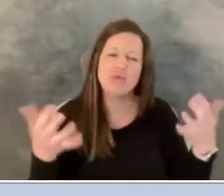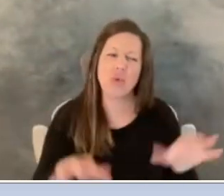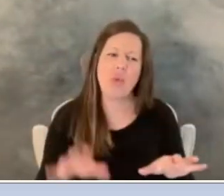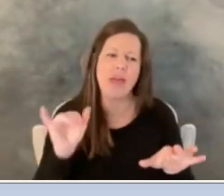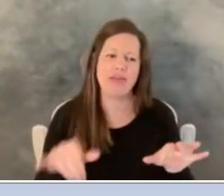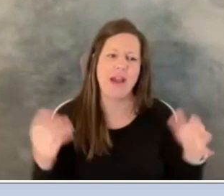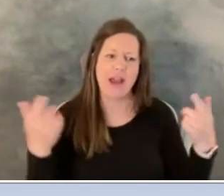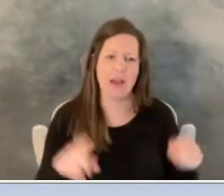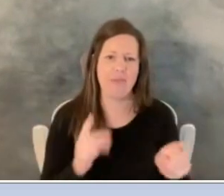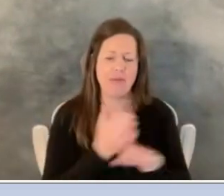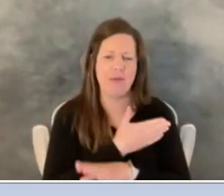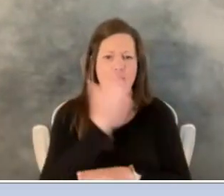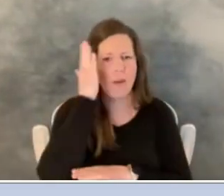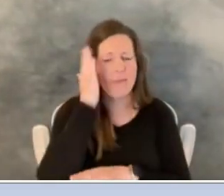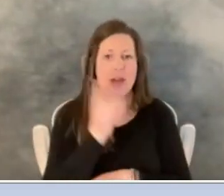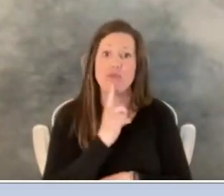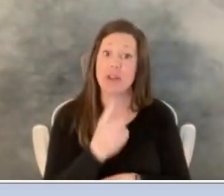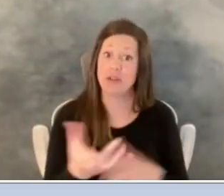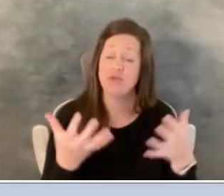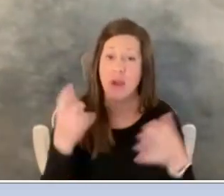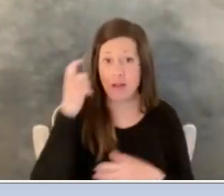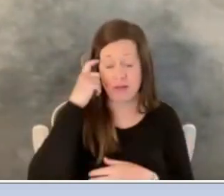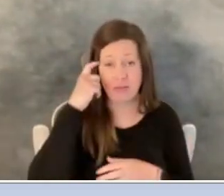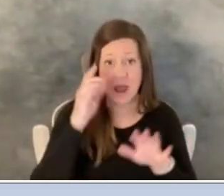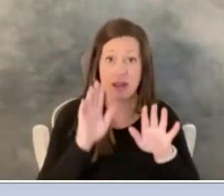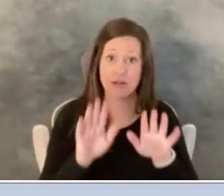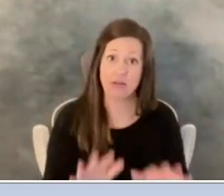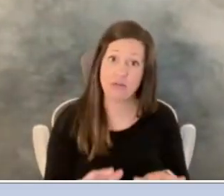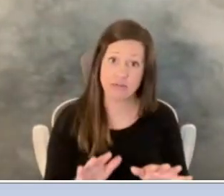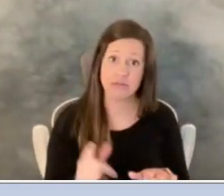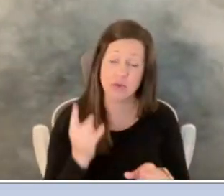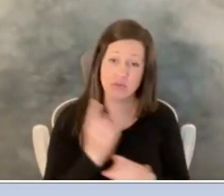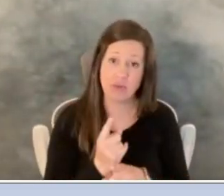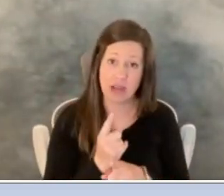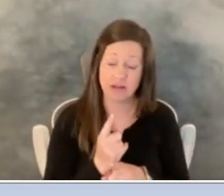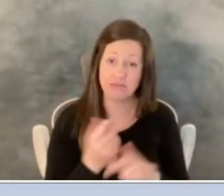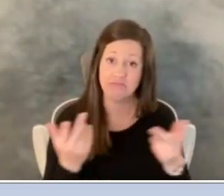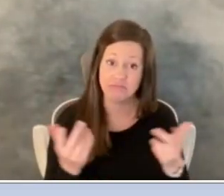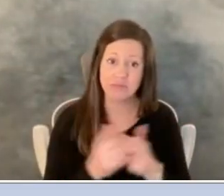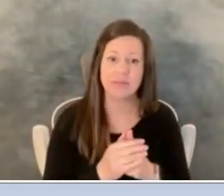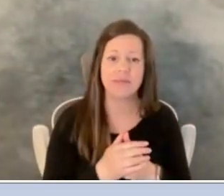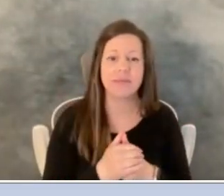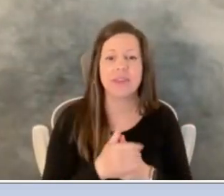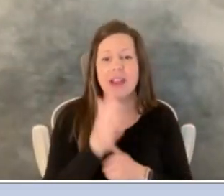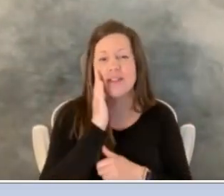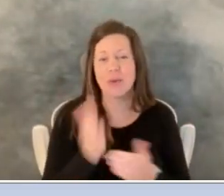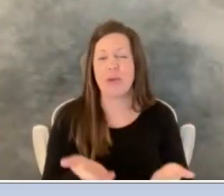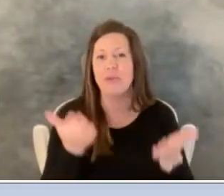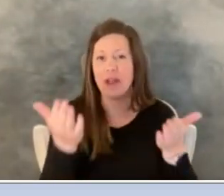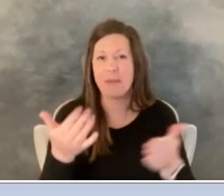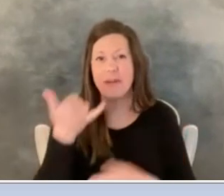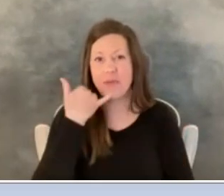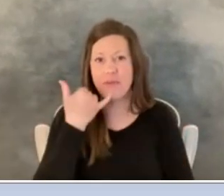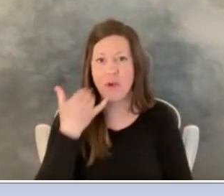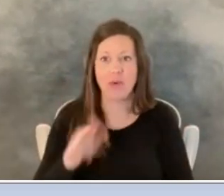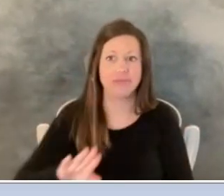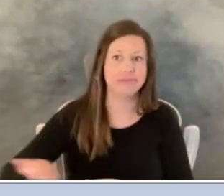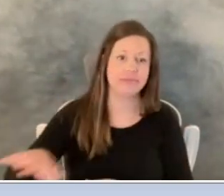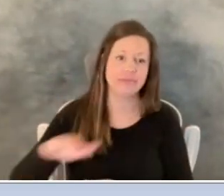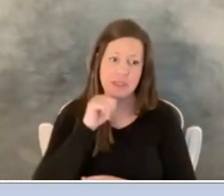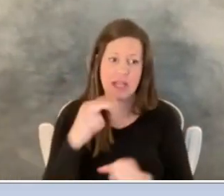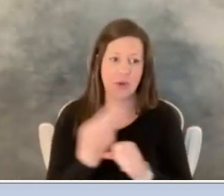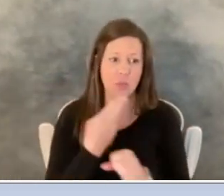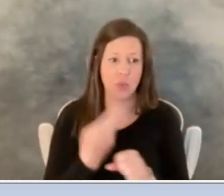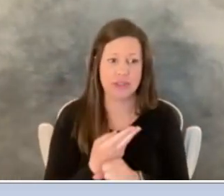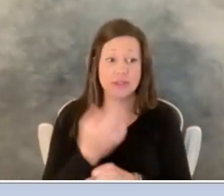What you're hoping for is that your mind calms down, you put the glass down. I would recommend keep the phone away. So if you are thinking and you have a